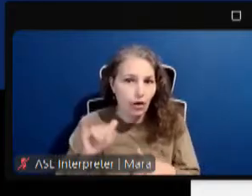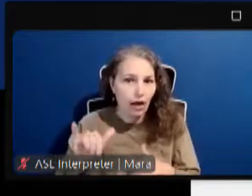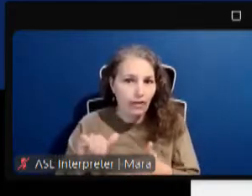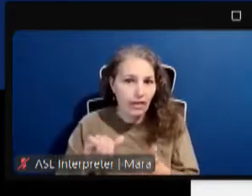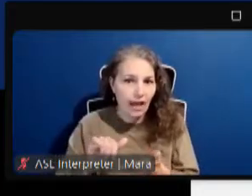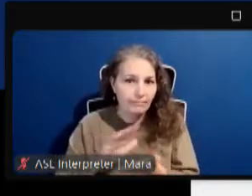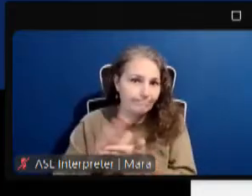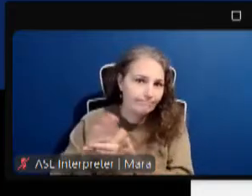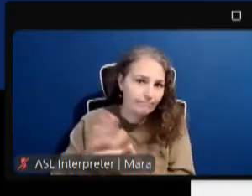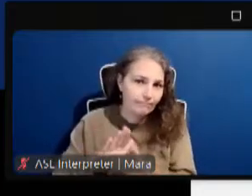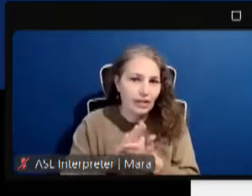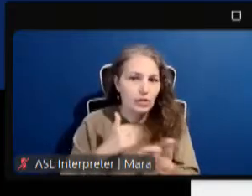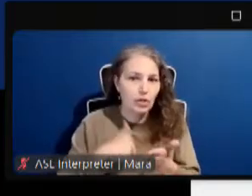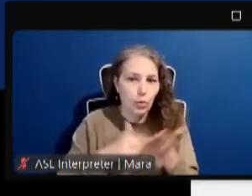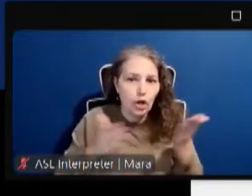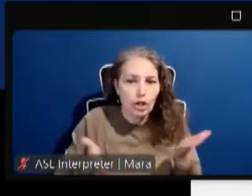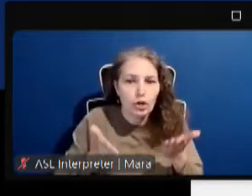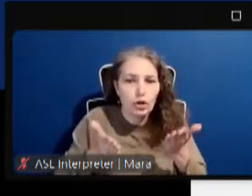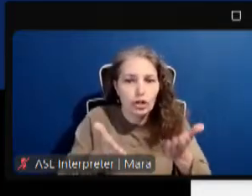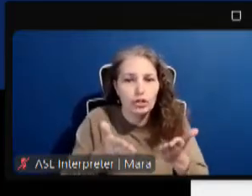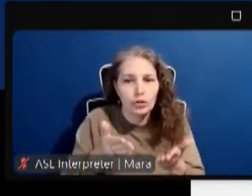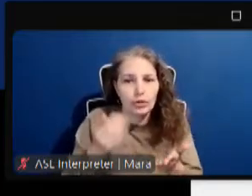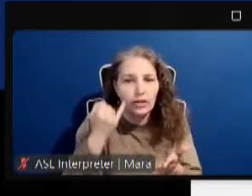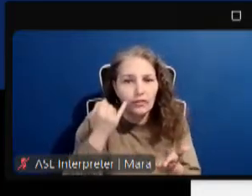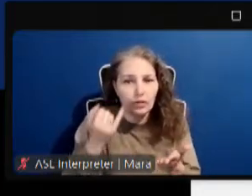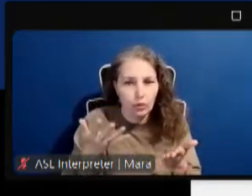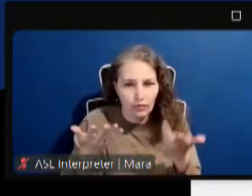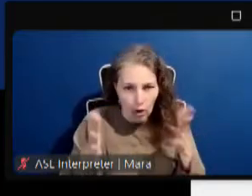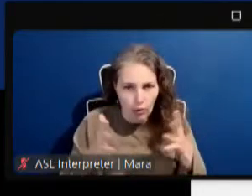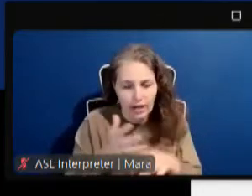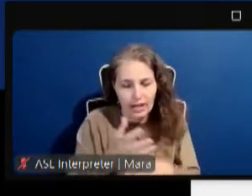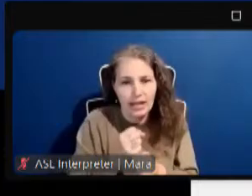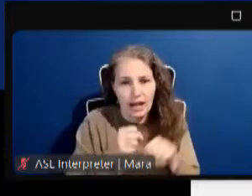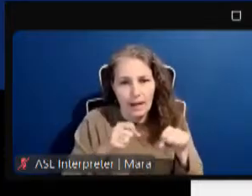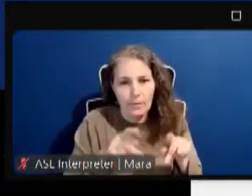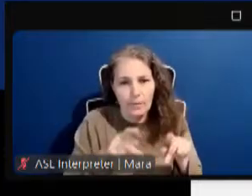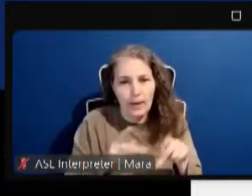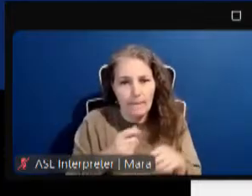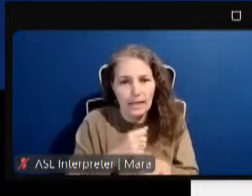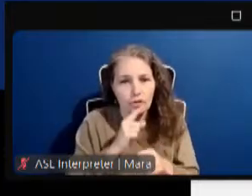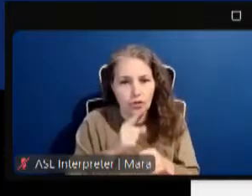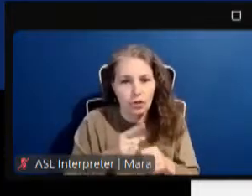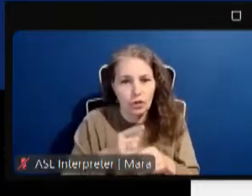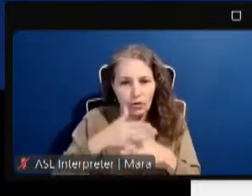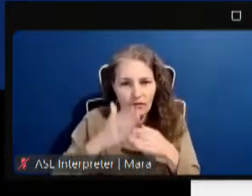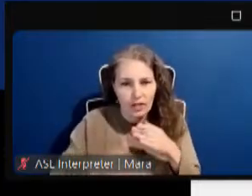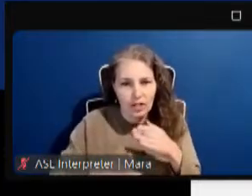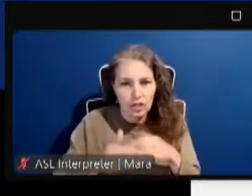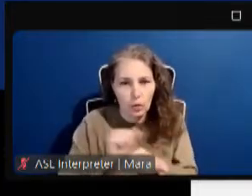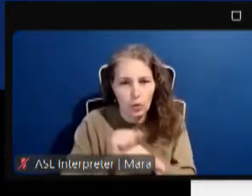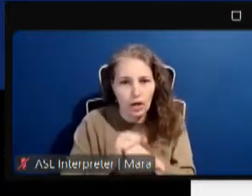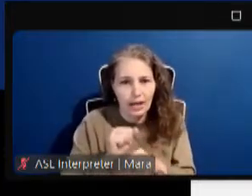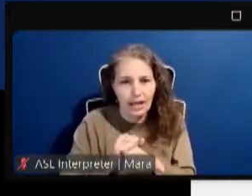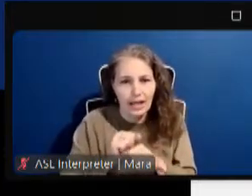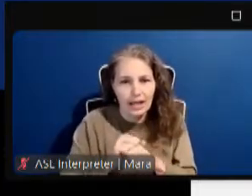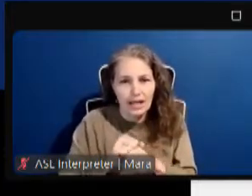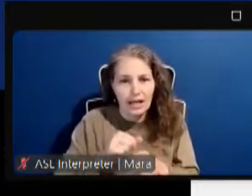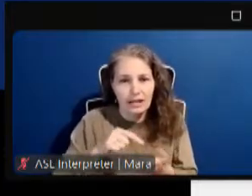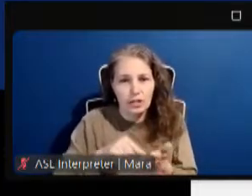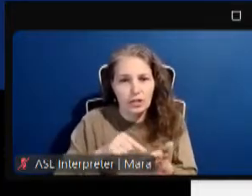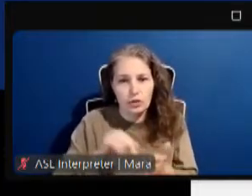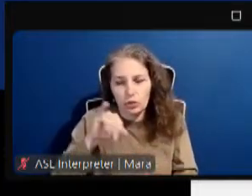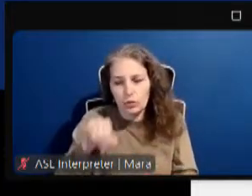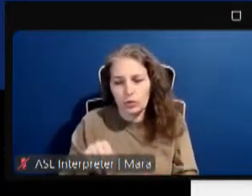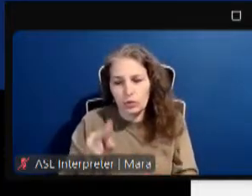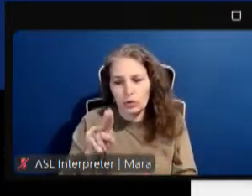already pulled a permit to make sure that they complete the work by June 30th. And folks who haven't pulled